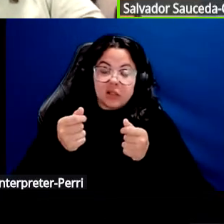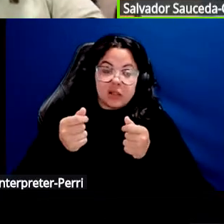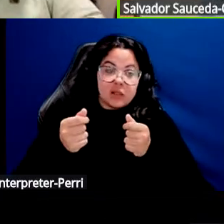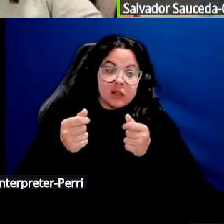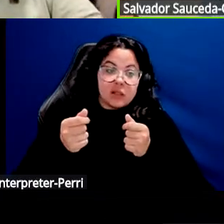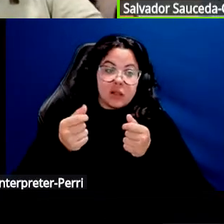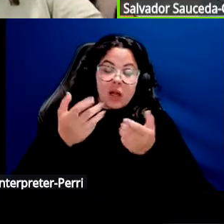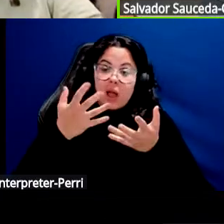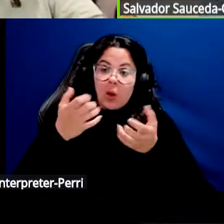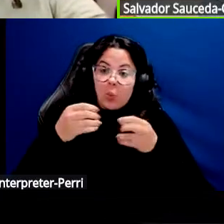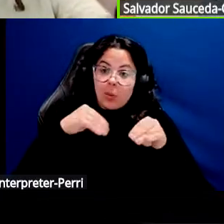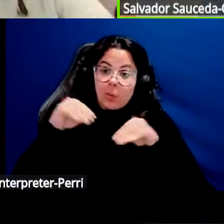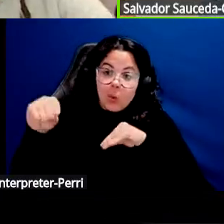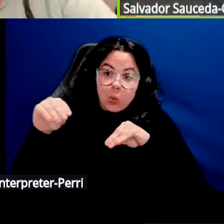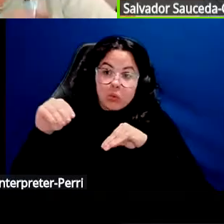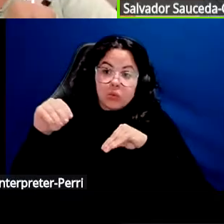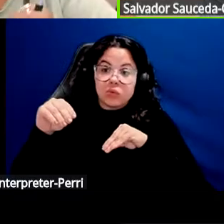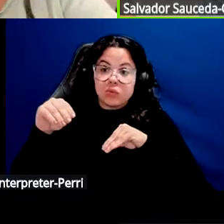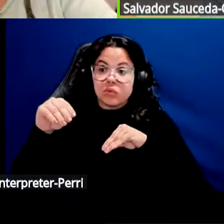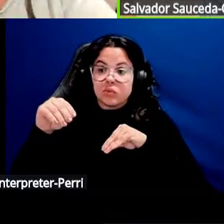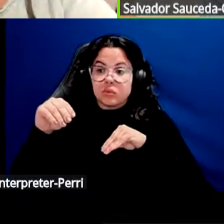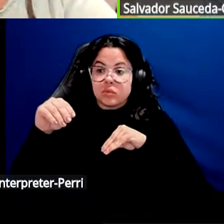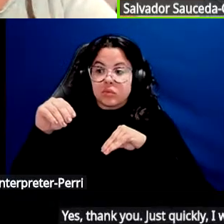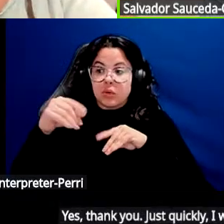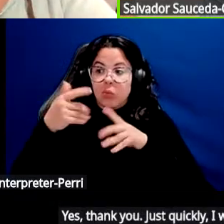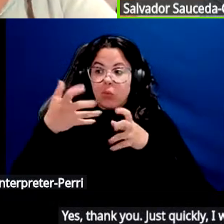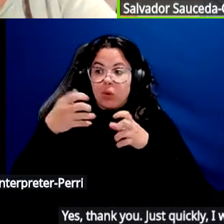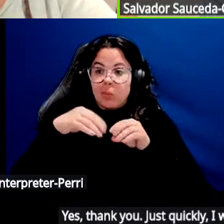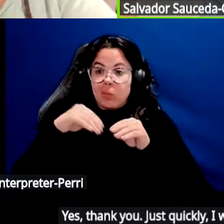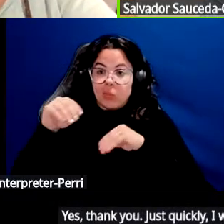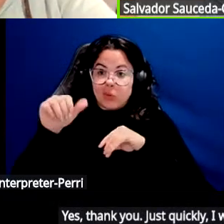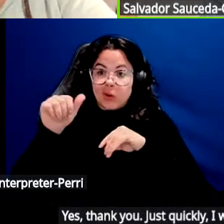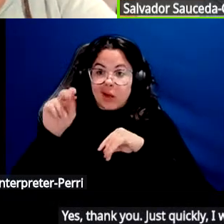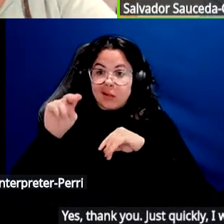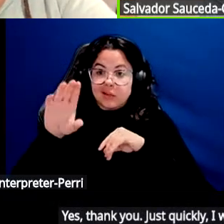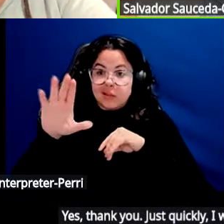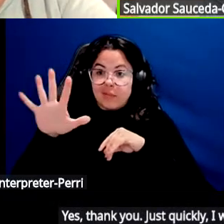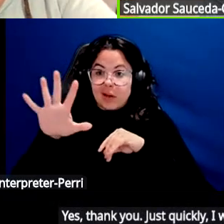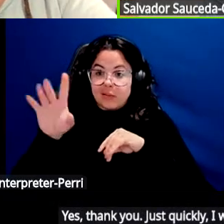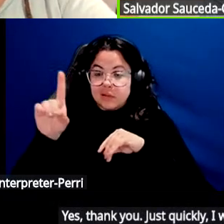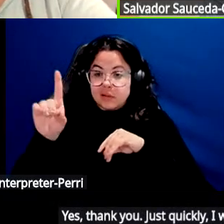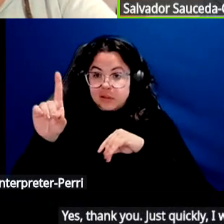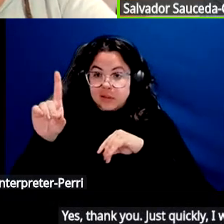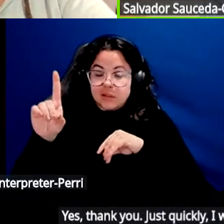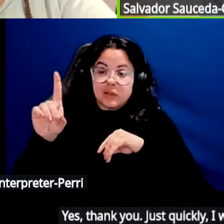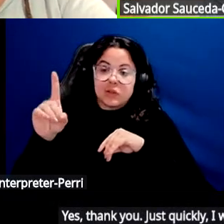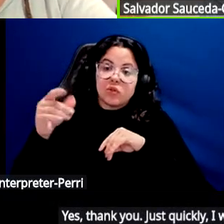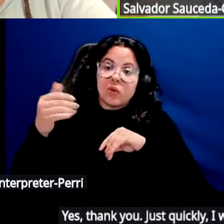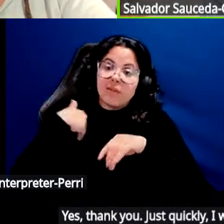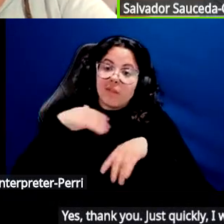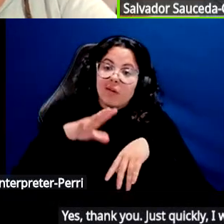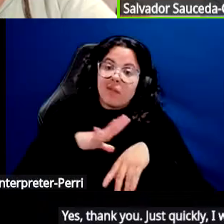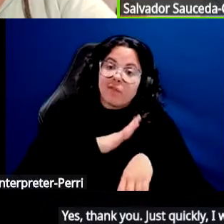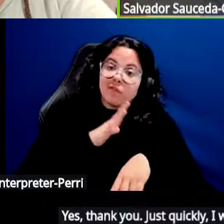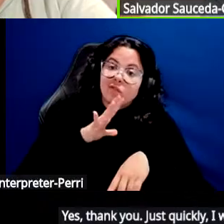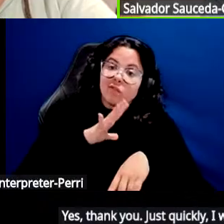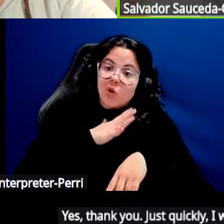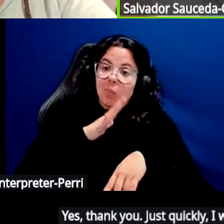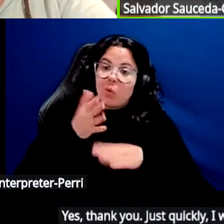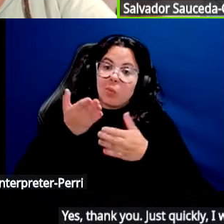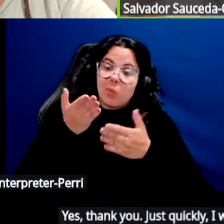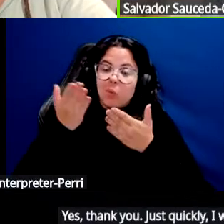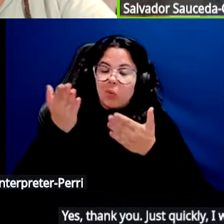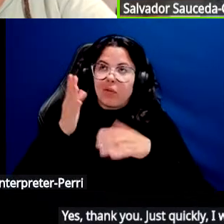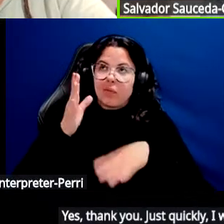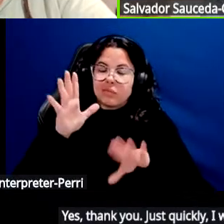make a motion. This isn't me stating it, but I just want to make a motion for ANC 5D to have a formal proposal, not